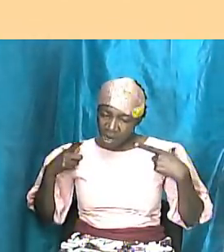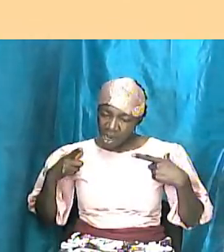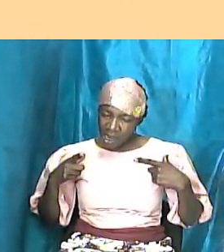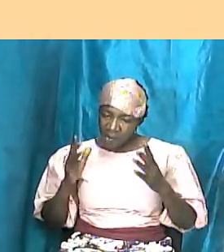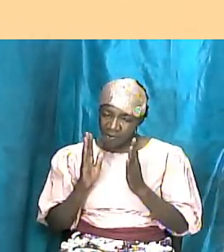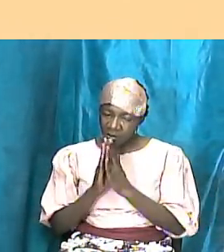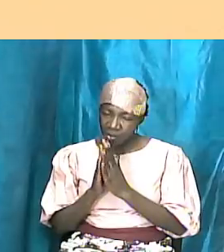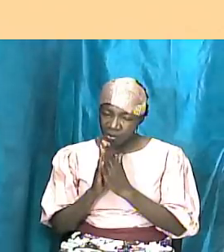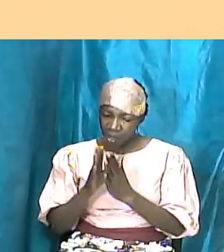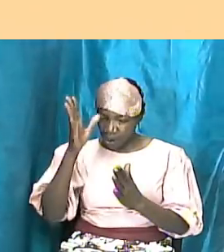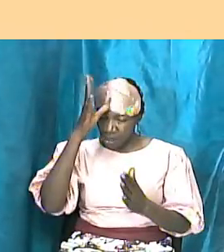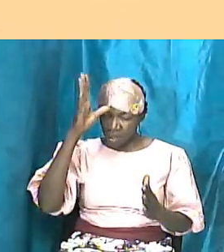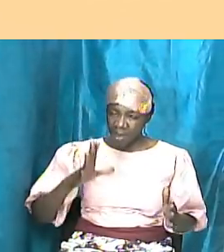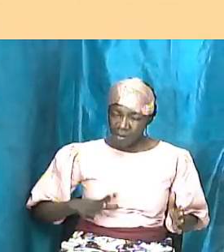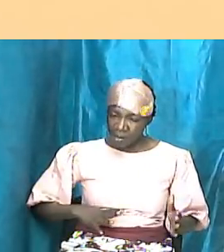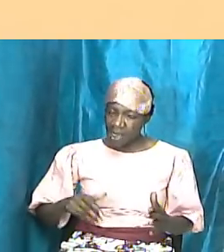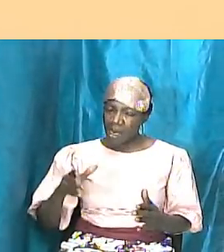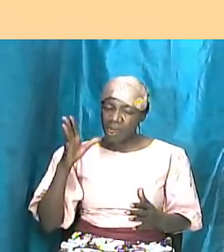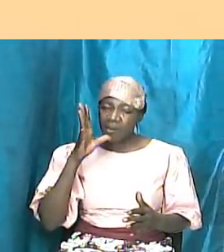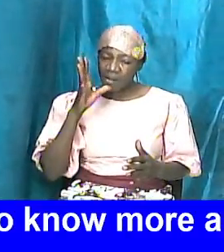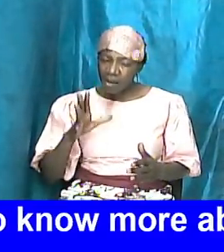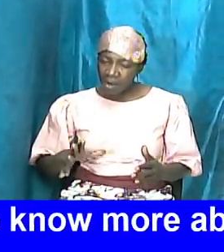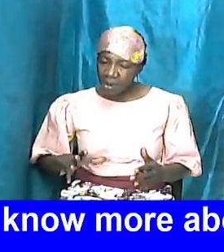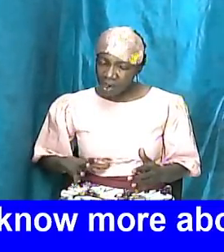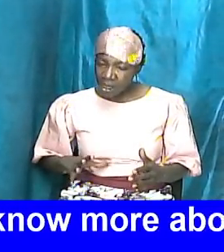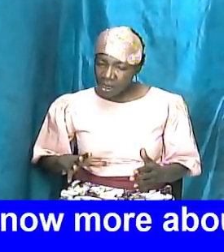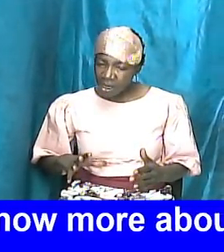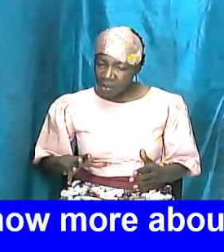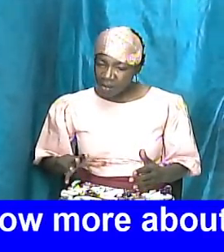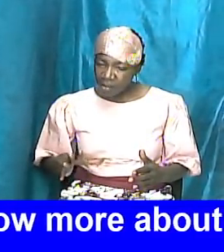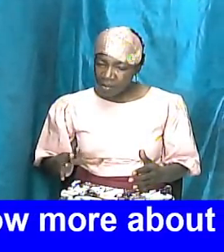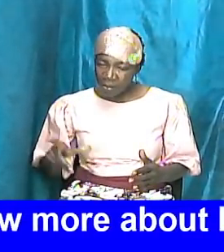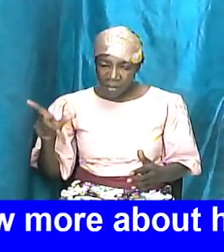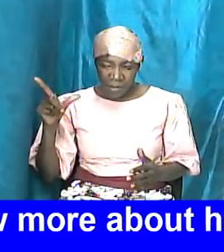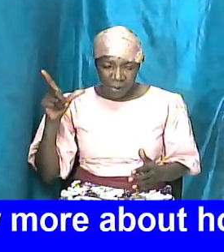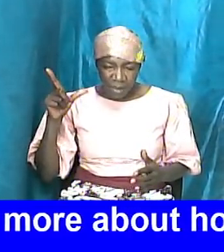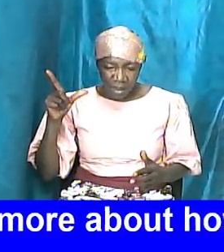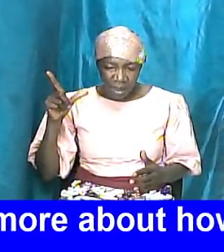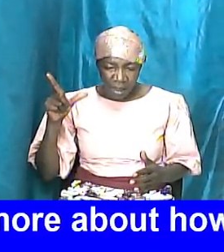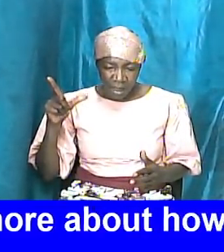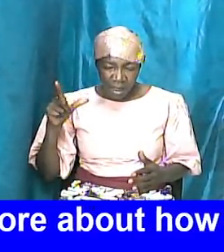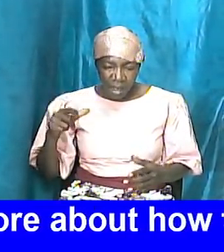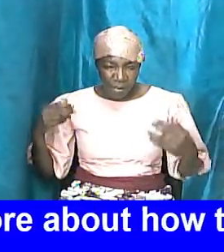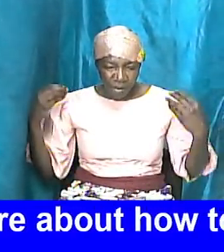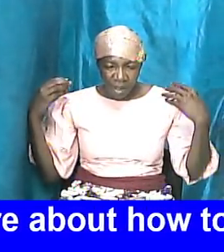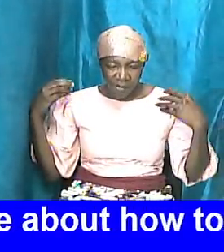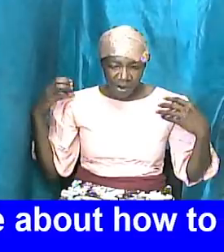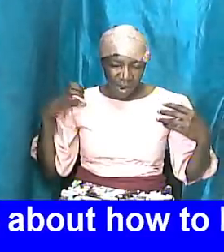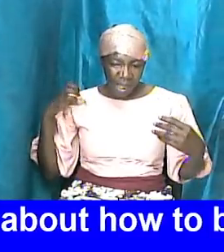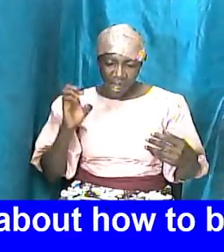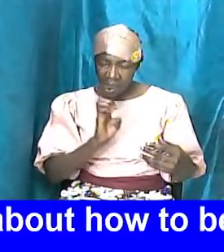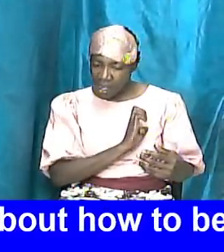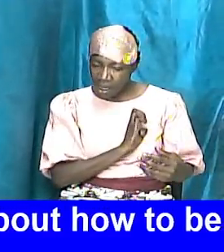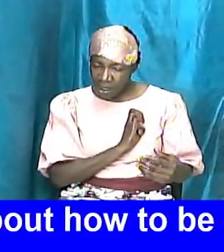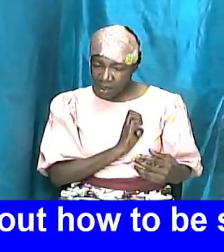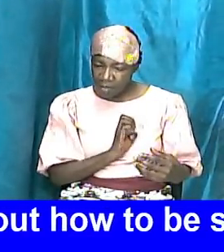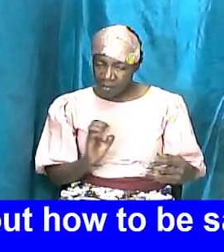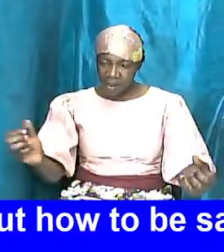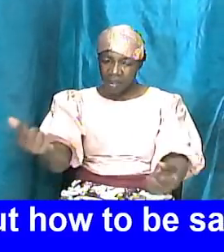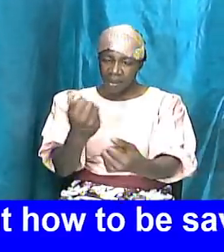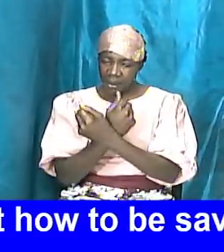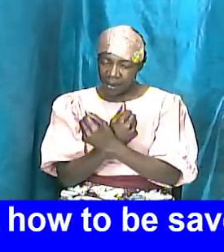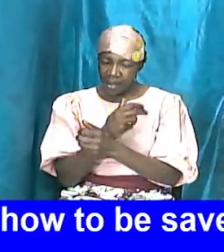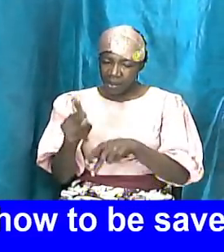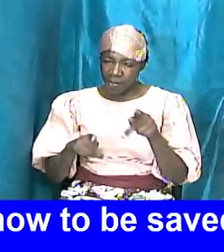I pray for our men. I pray for our ladies. I pray for our young people. I pray for our elders. I pray that you will bind your people